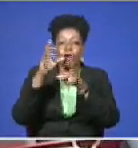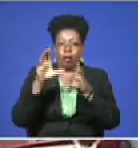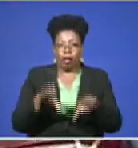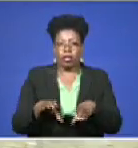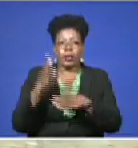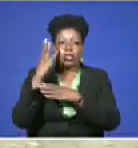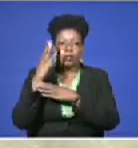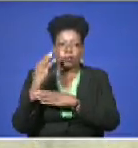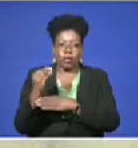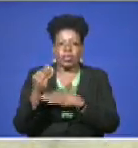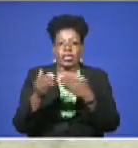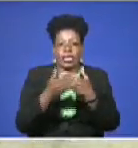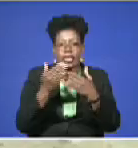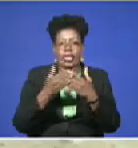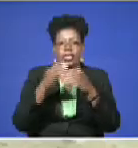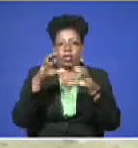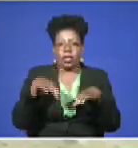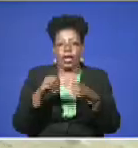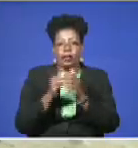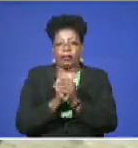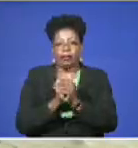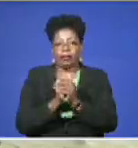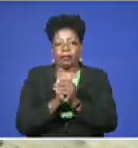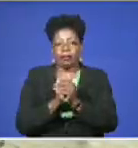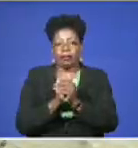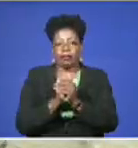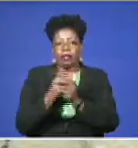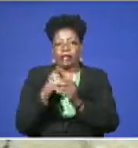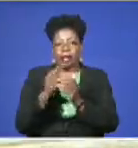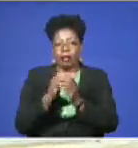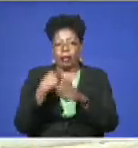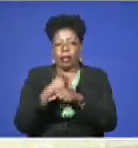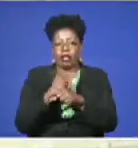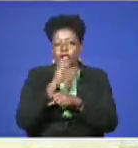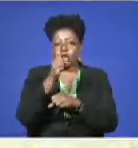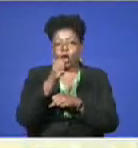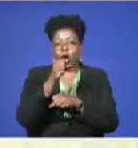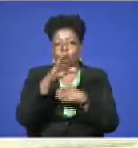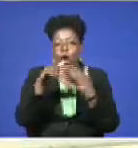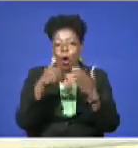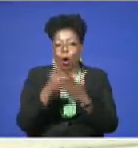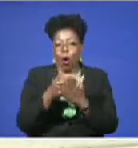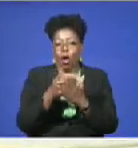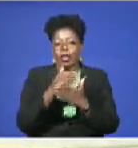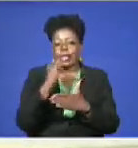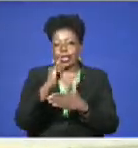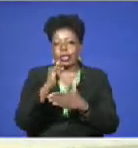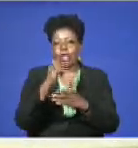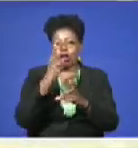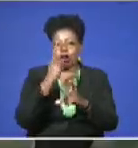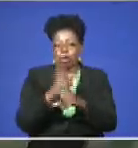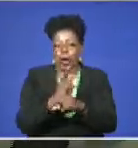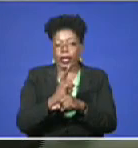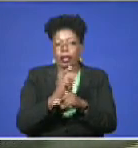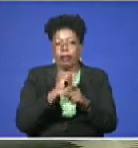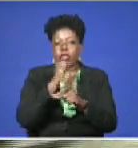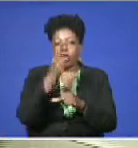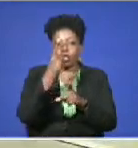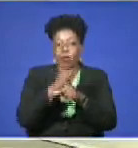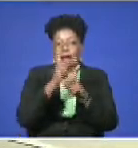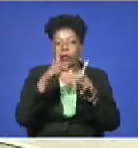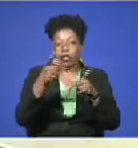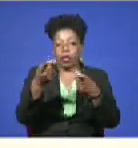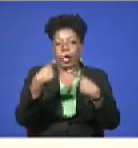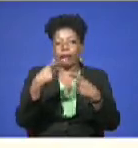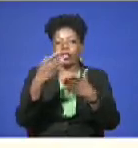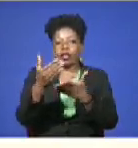possible. We look and see if everything is correct and that this is the employee who is coming to collect the card. All right, so enjoy